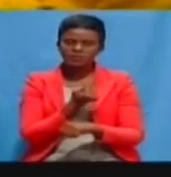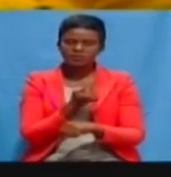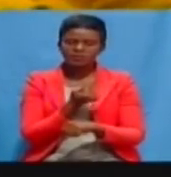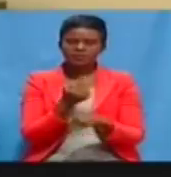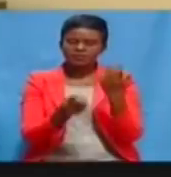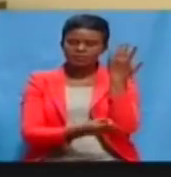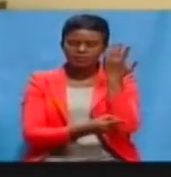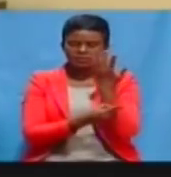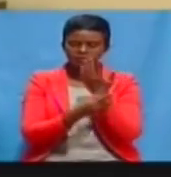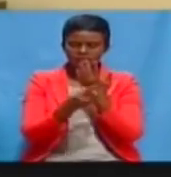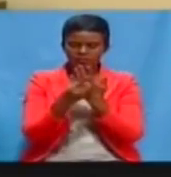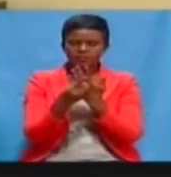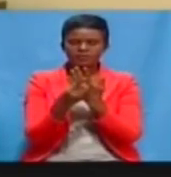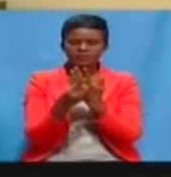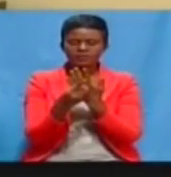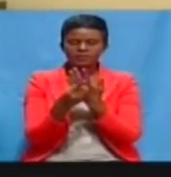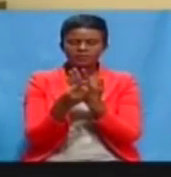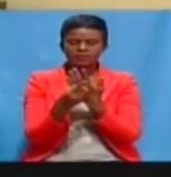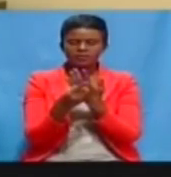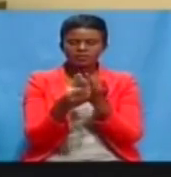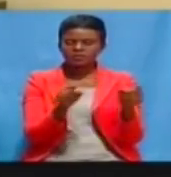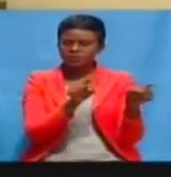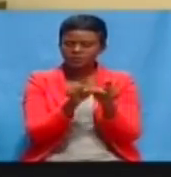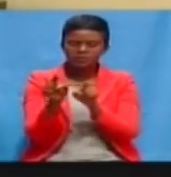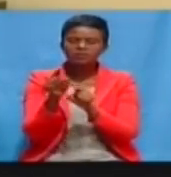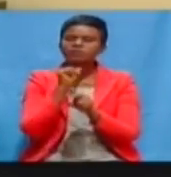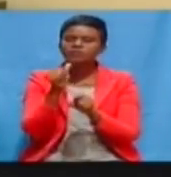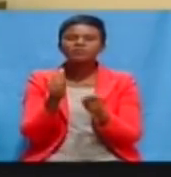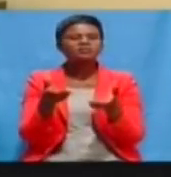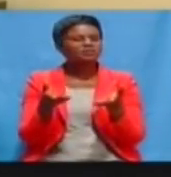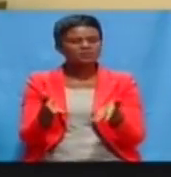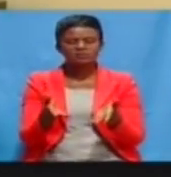the government of the day, and they are not here to